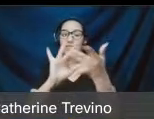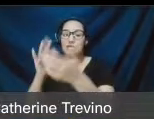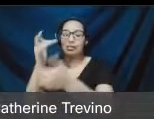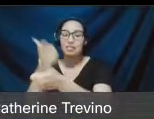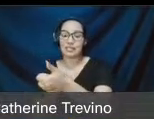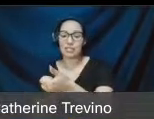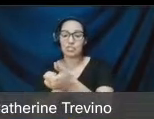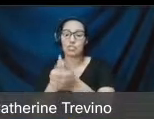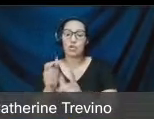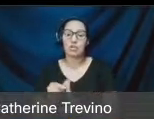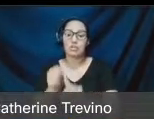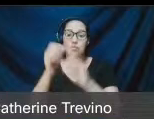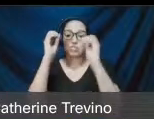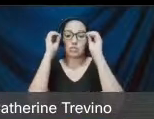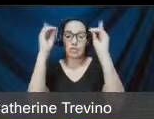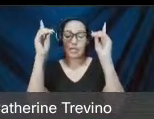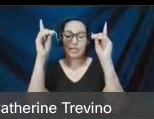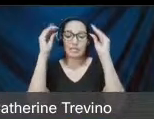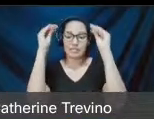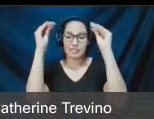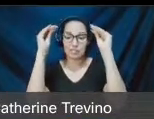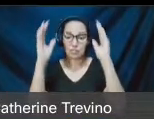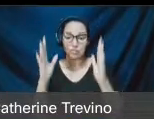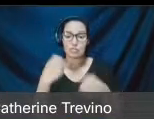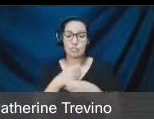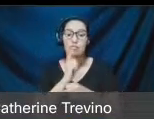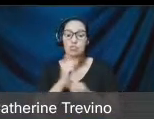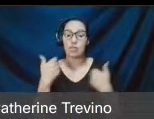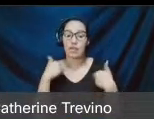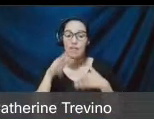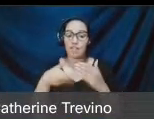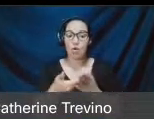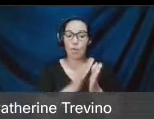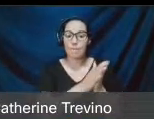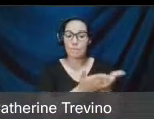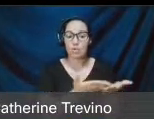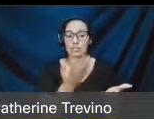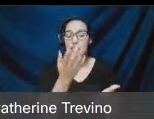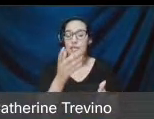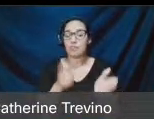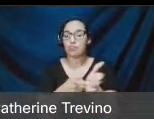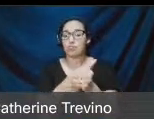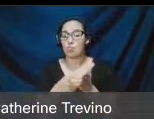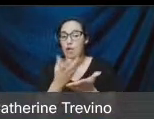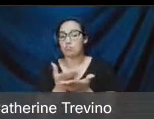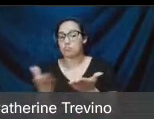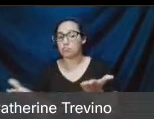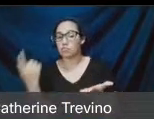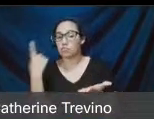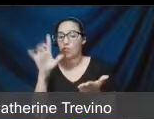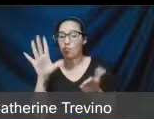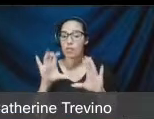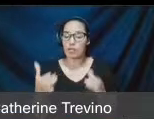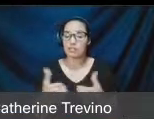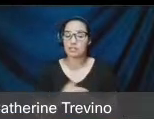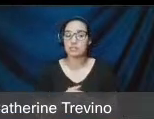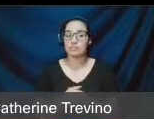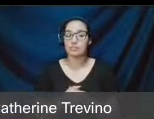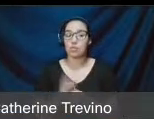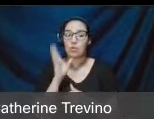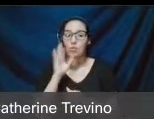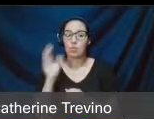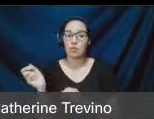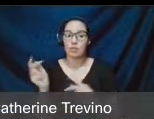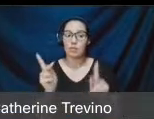teachers have the necessary textbooks and resources in core content area as well. We will be reconvening the Special Ed Task Force on